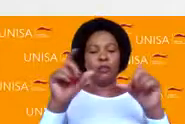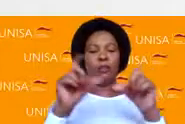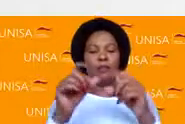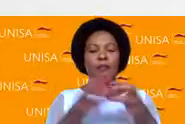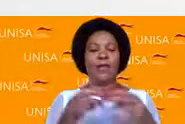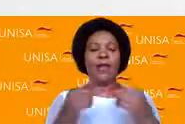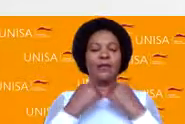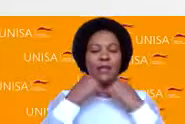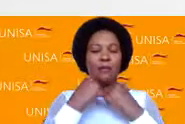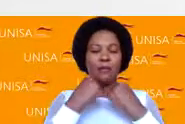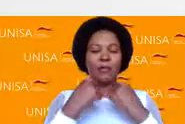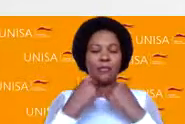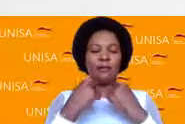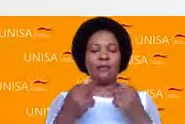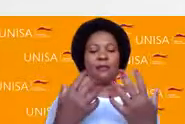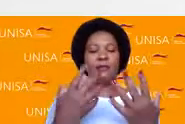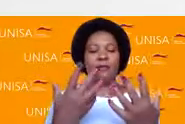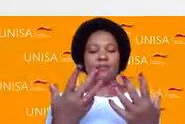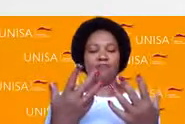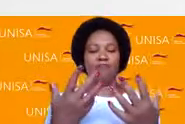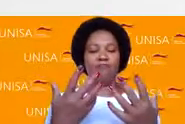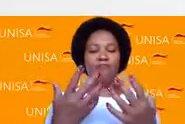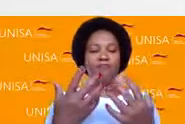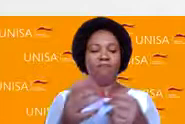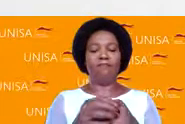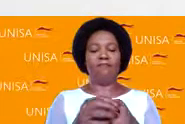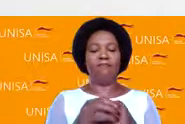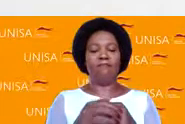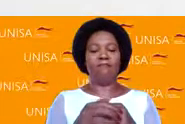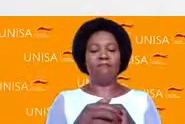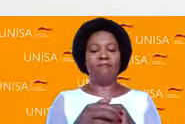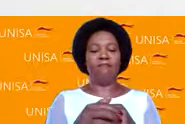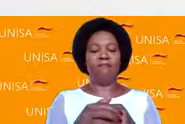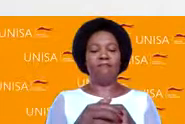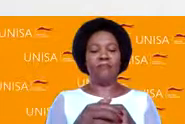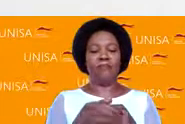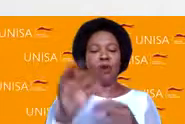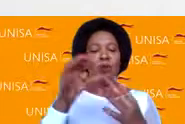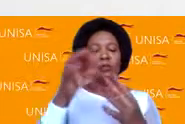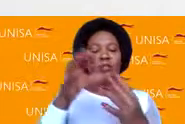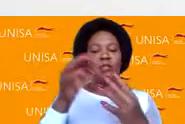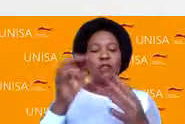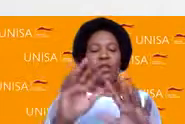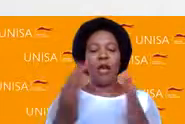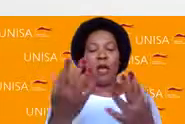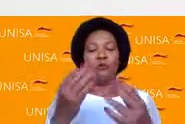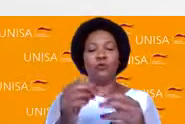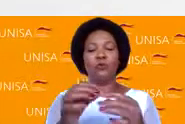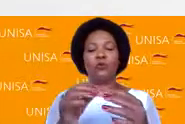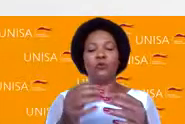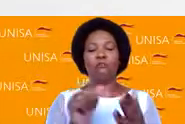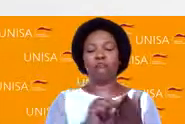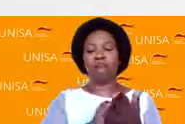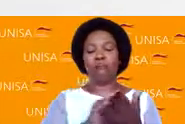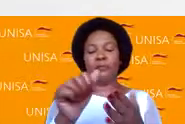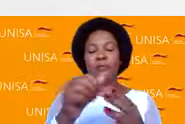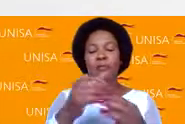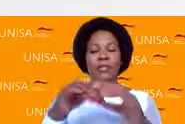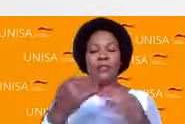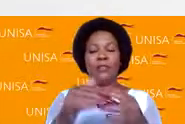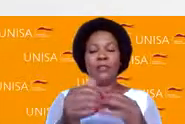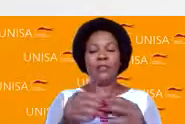submit assignments on this new platform. There's also options of sending direct messages. And then